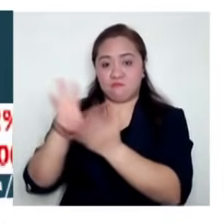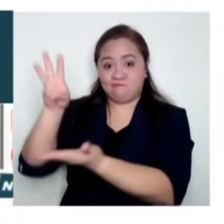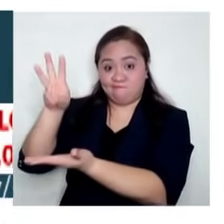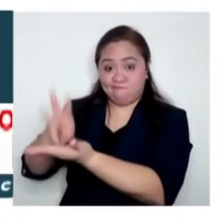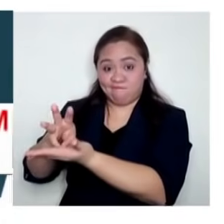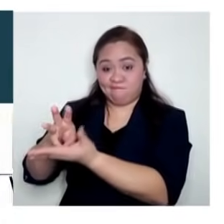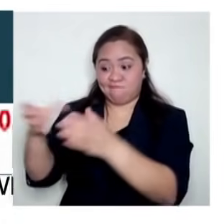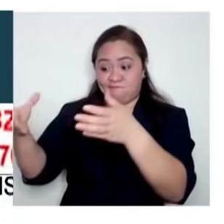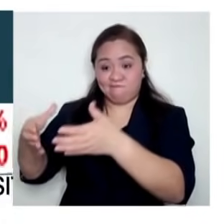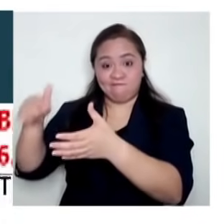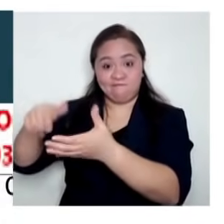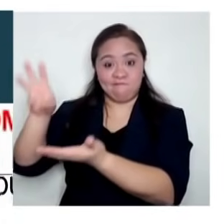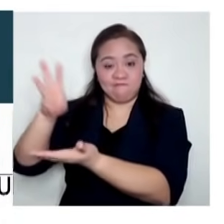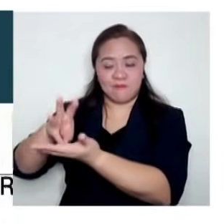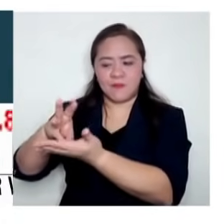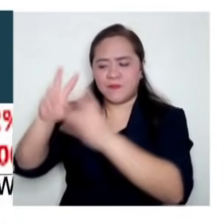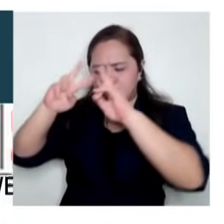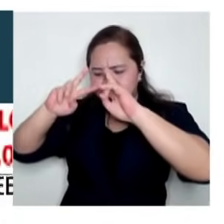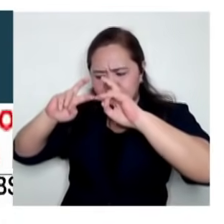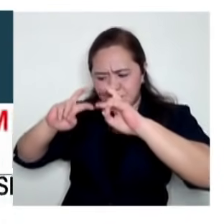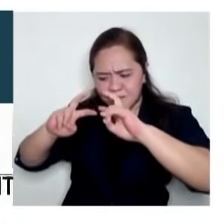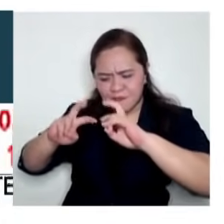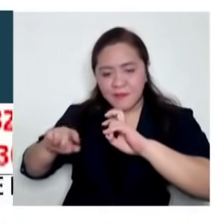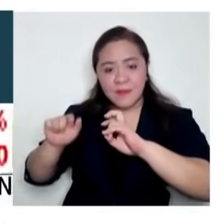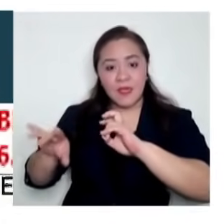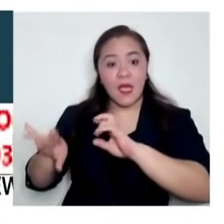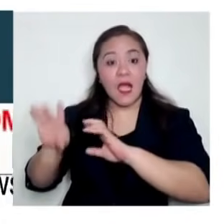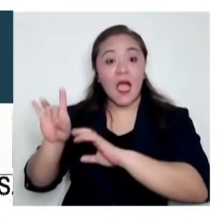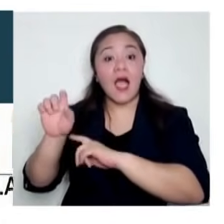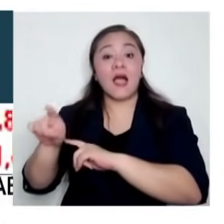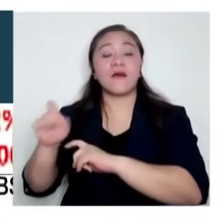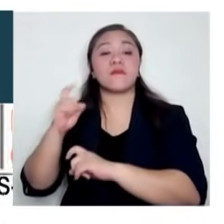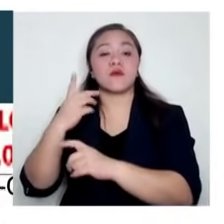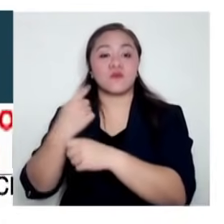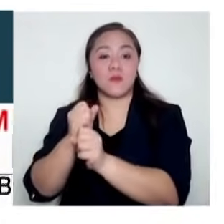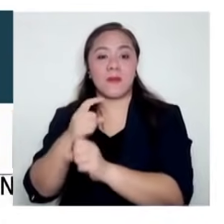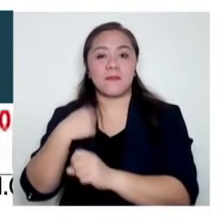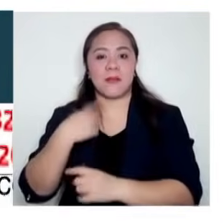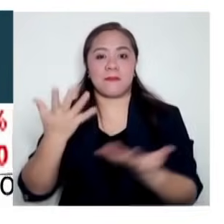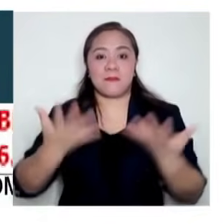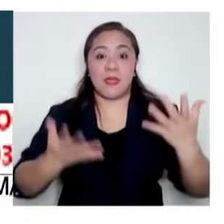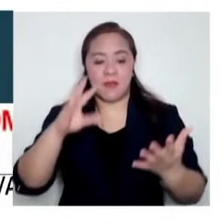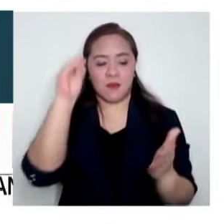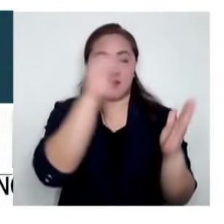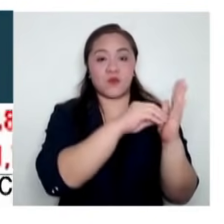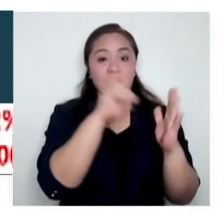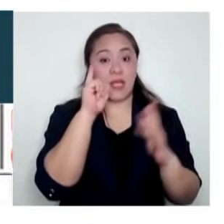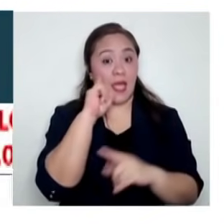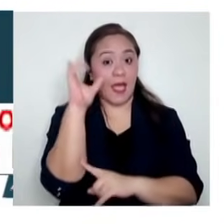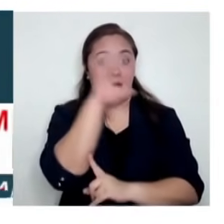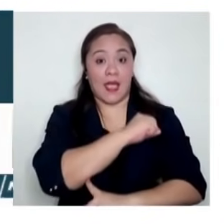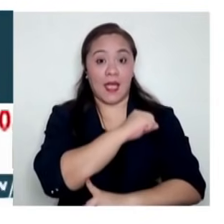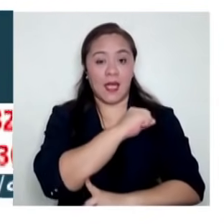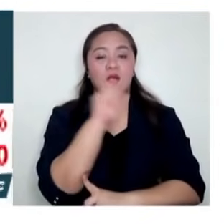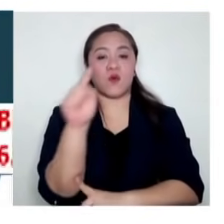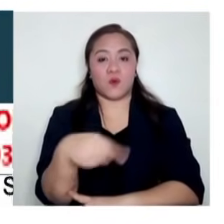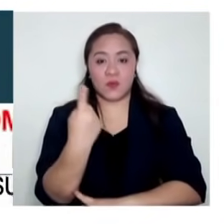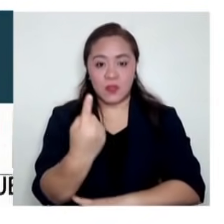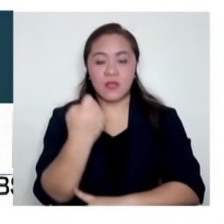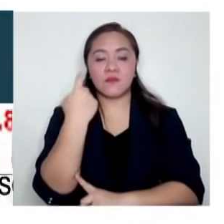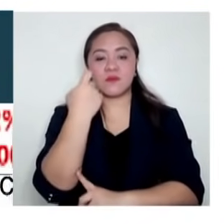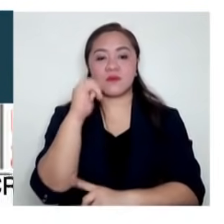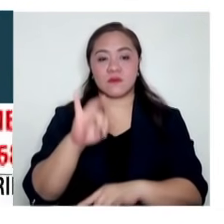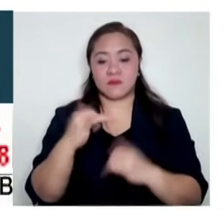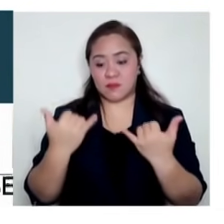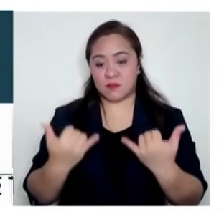we then do our analysis already and have these kind of assumptions. Again, let me go back. We have this certain capacity right now for